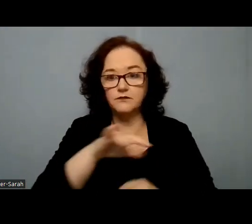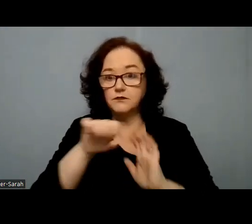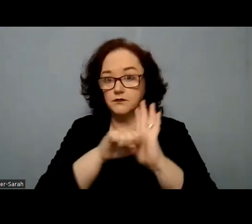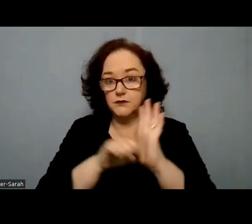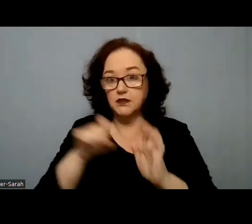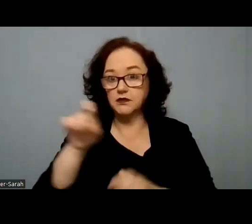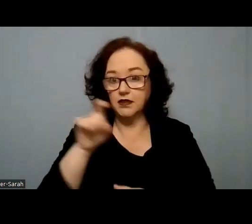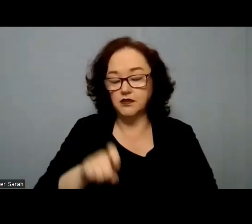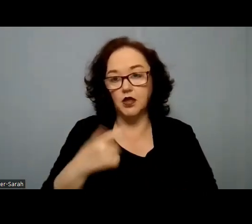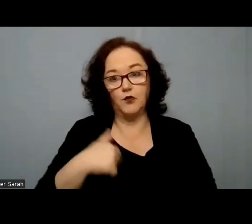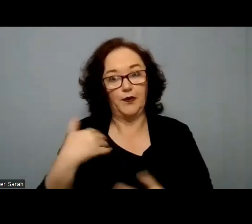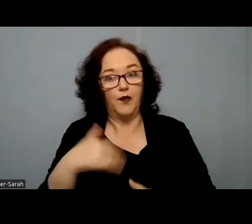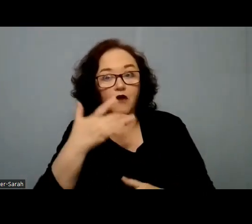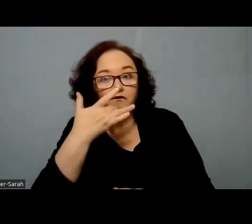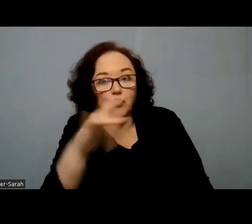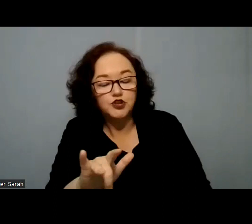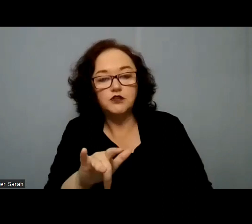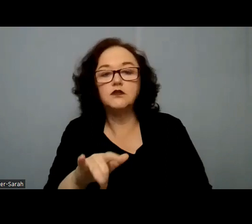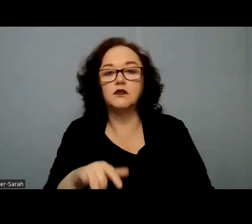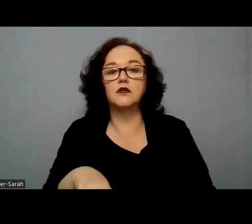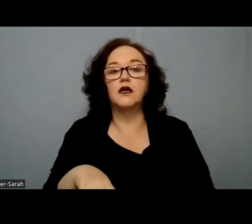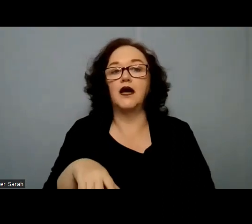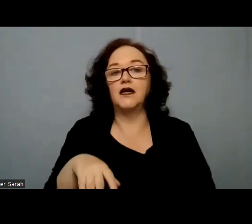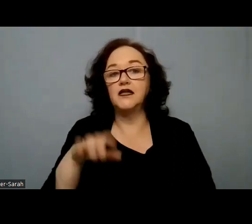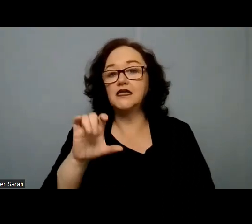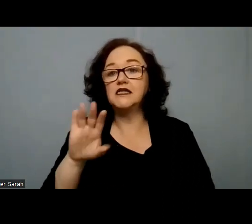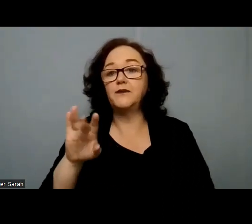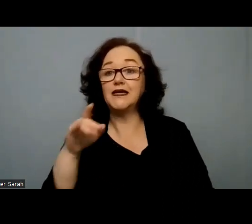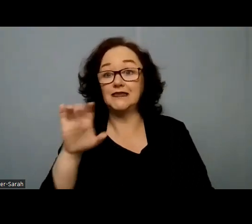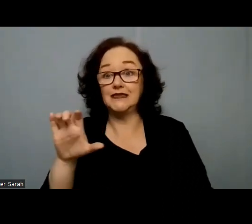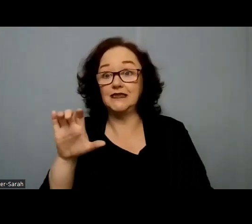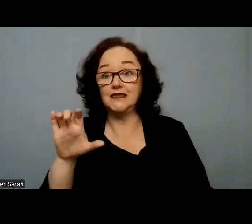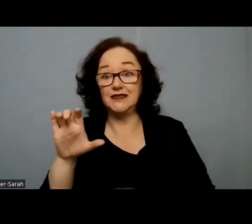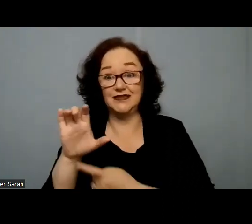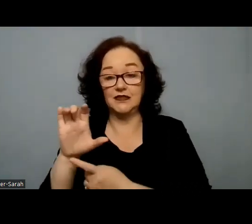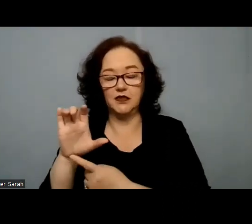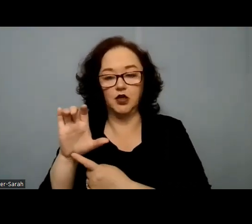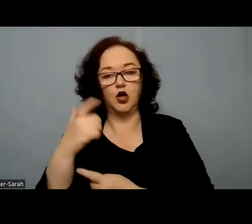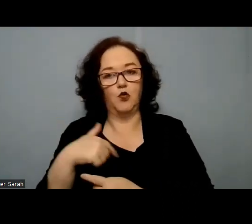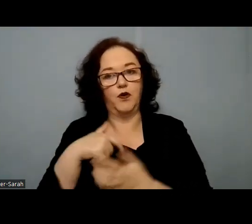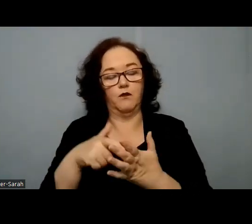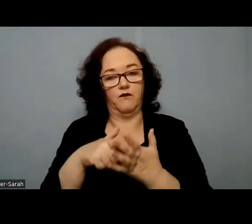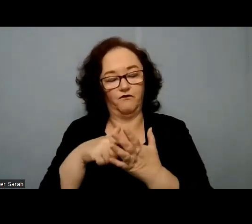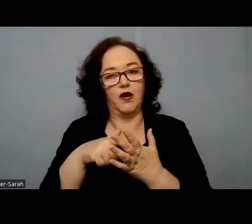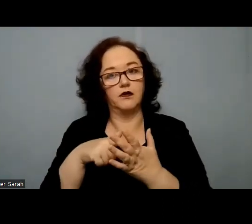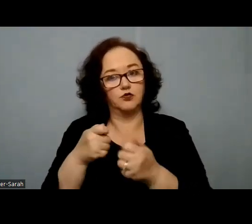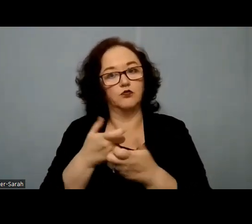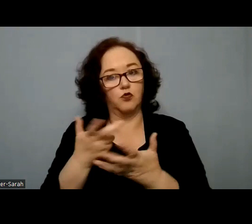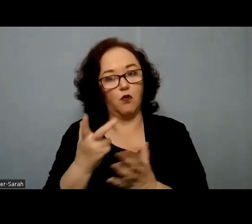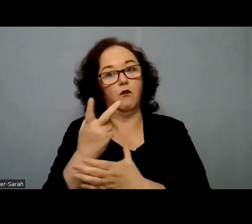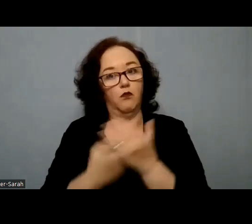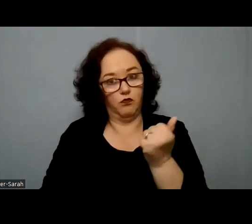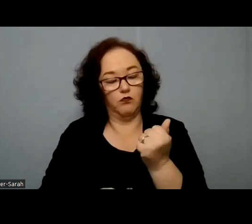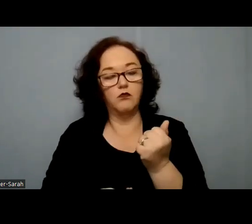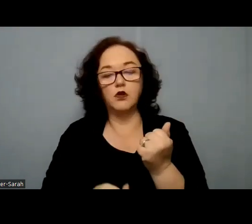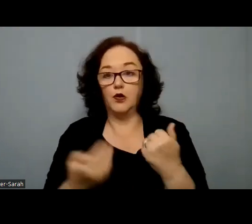very fortunate that as CCBHCs, we are required to provide both, and it certainly has been a benefit